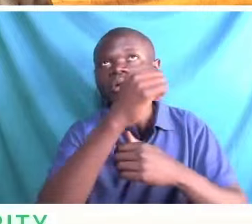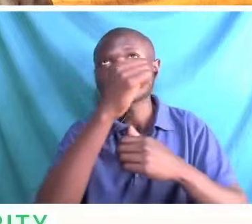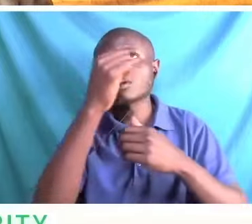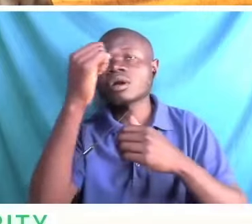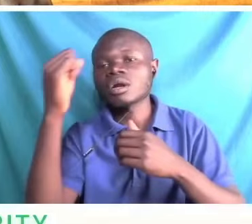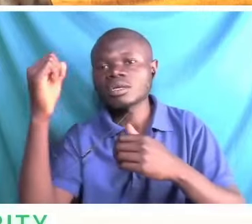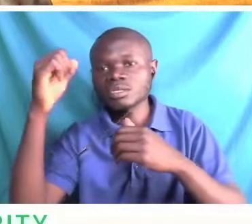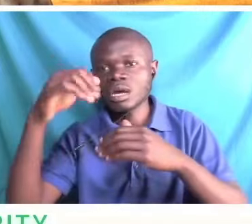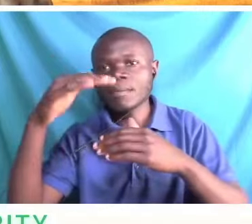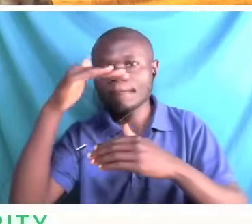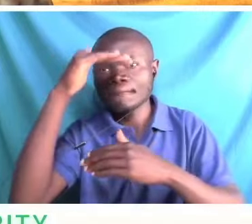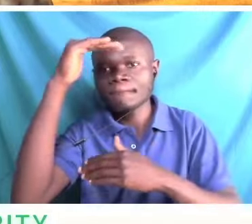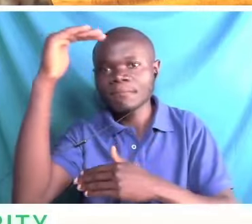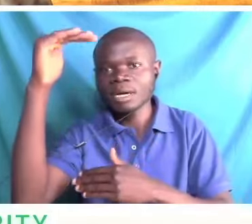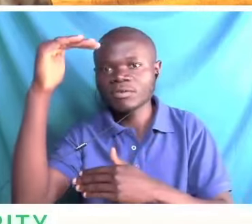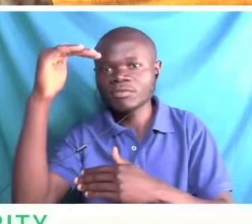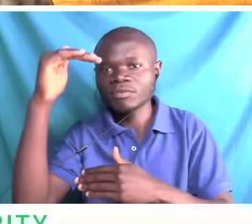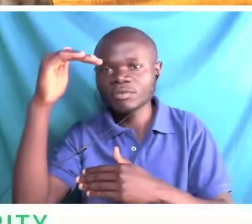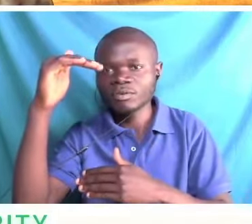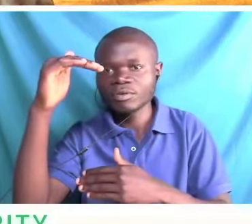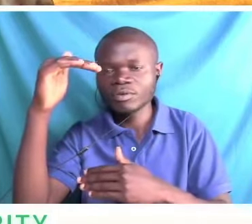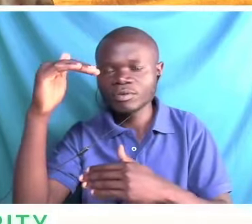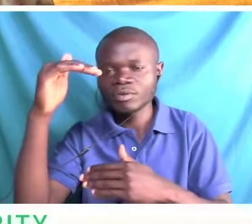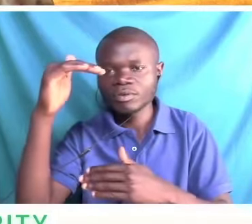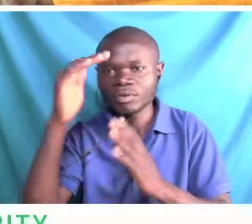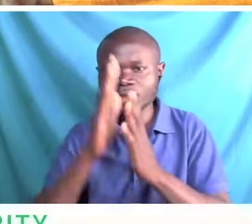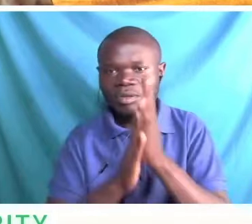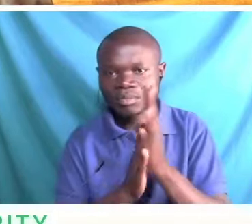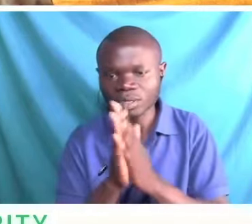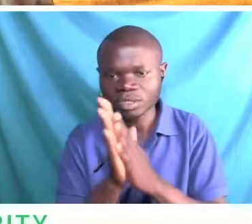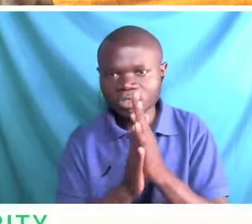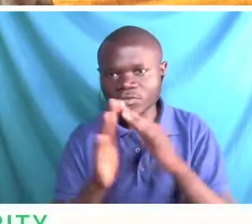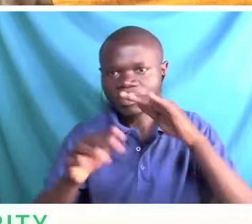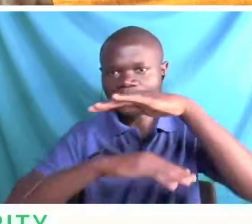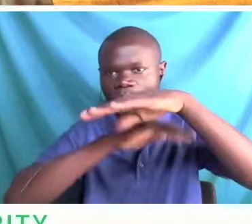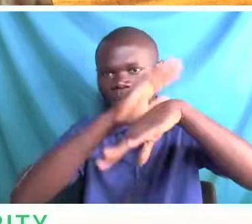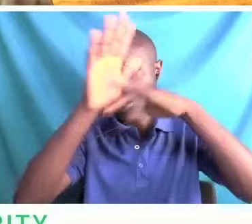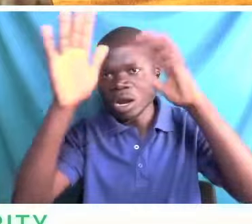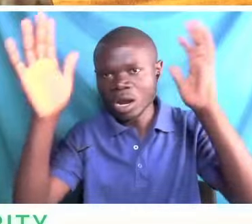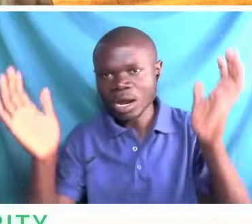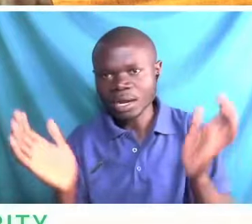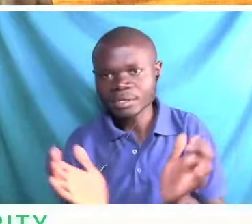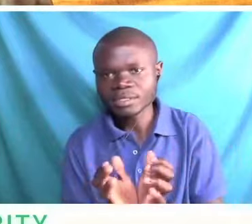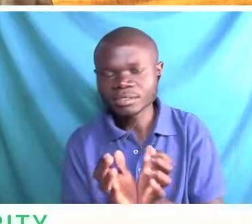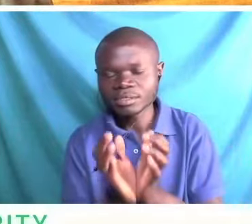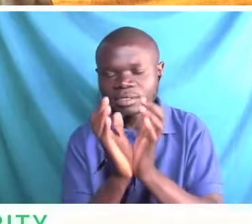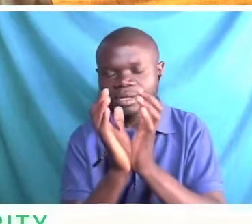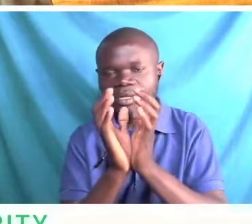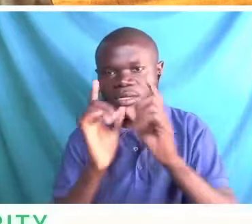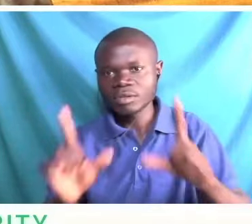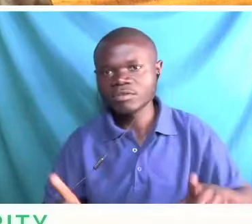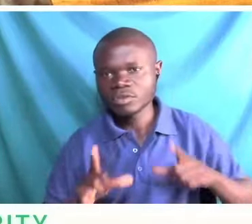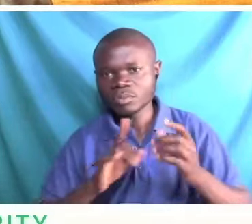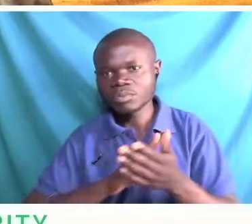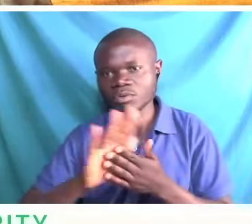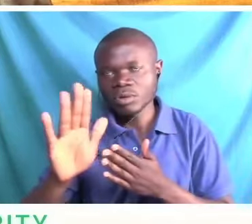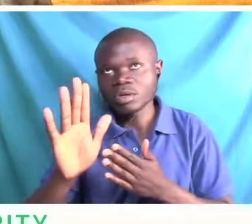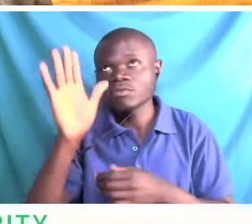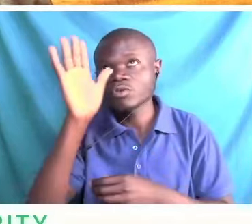above the pleasures of this world and lead pure lives, all for your